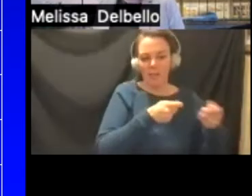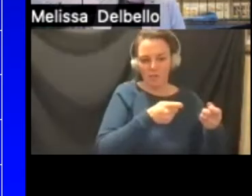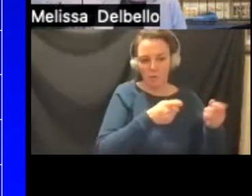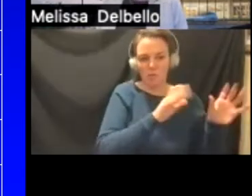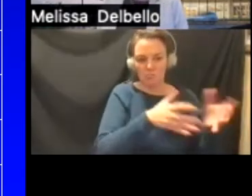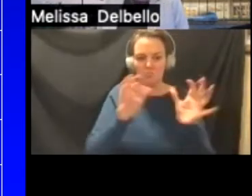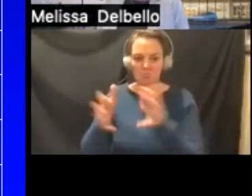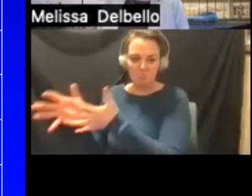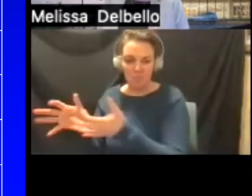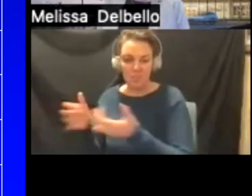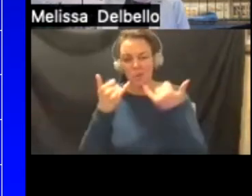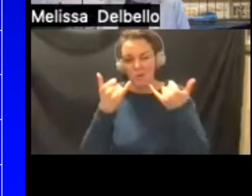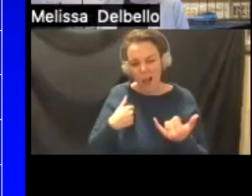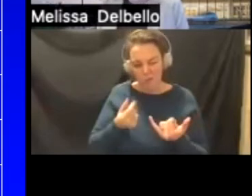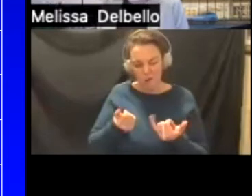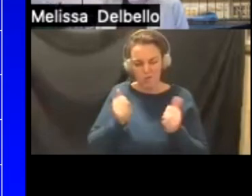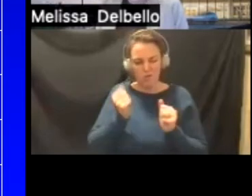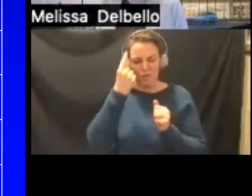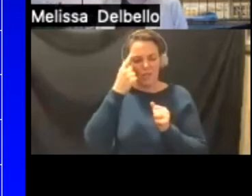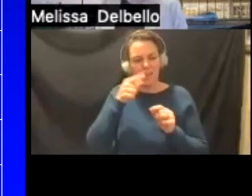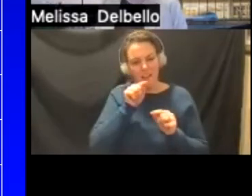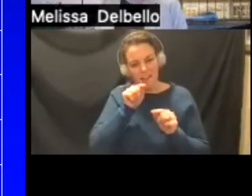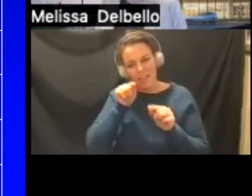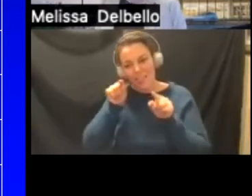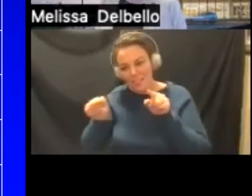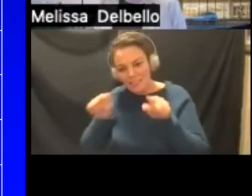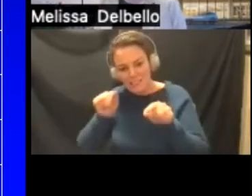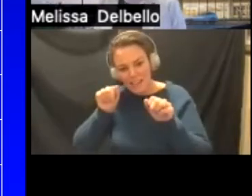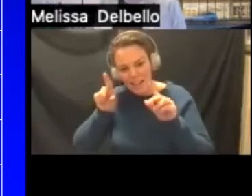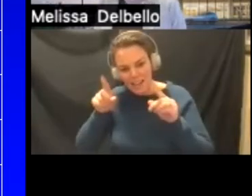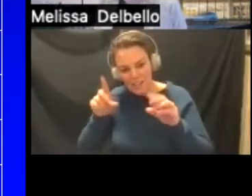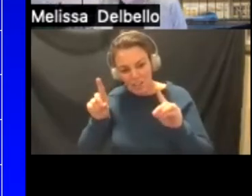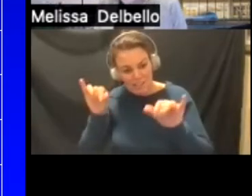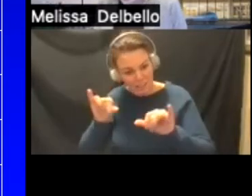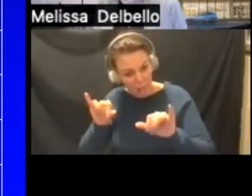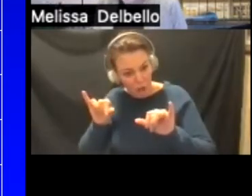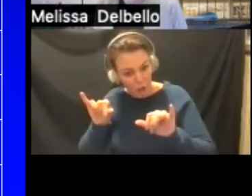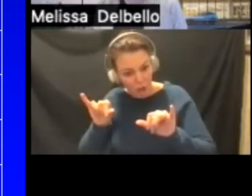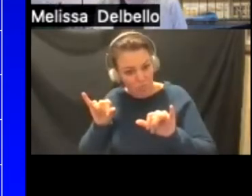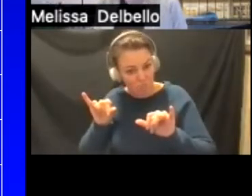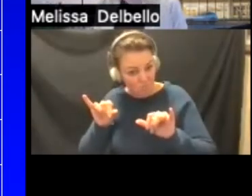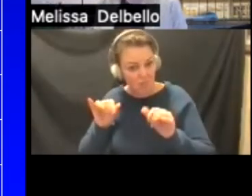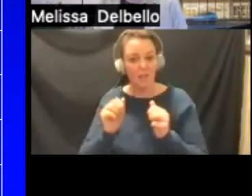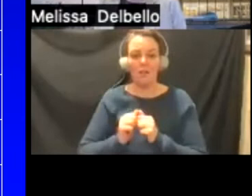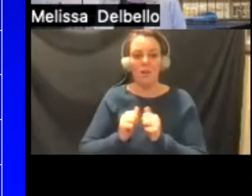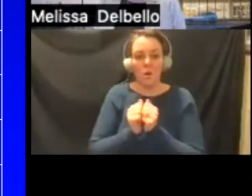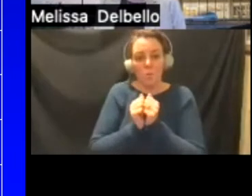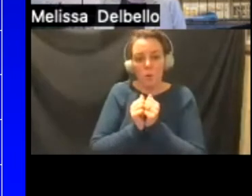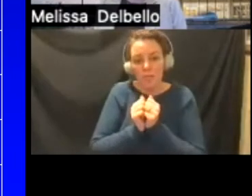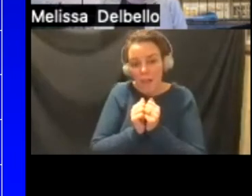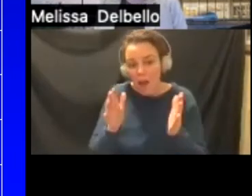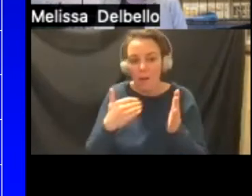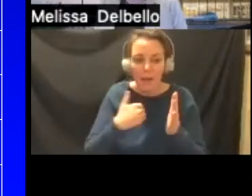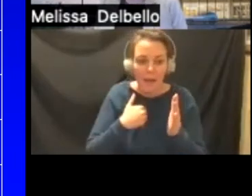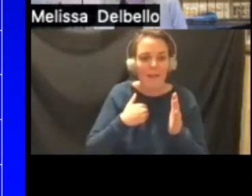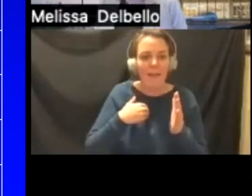really ADHD similar to the low-risk ADHD without having a biological family